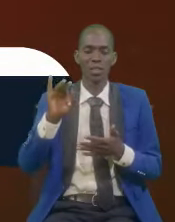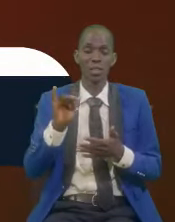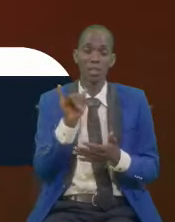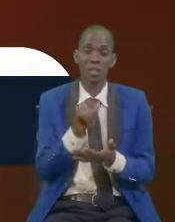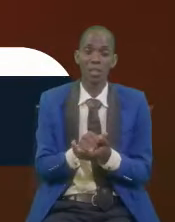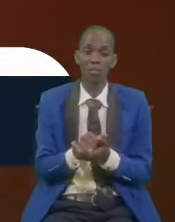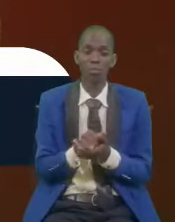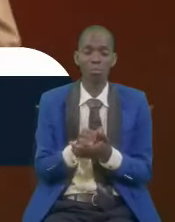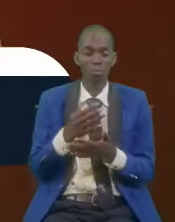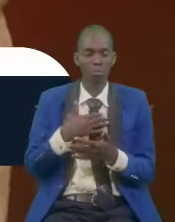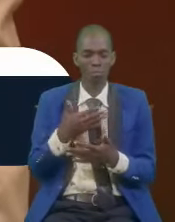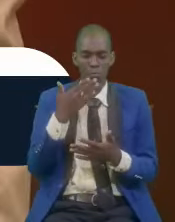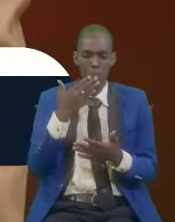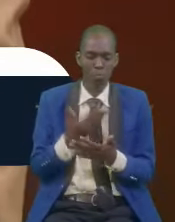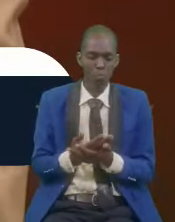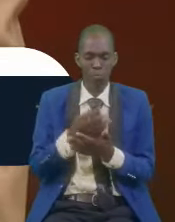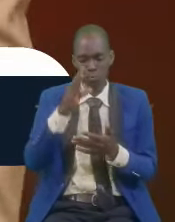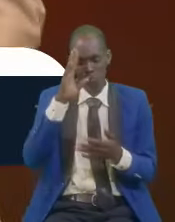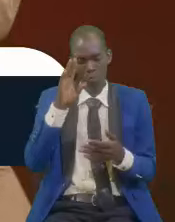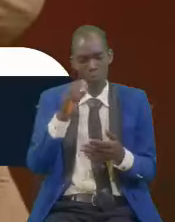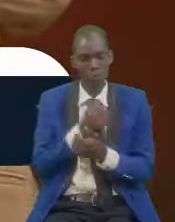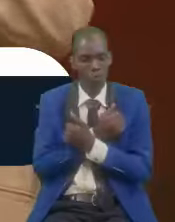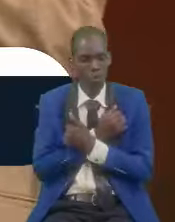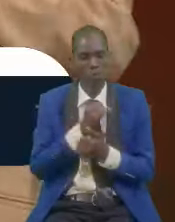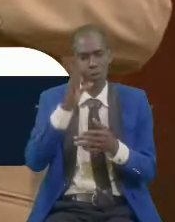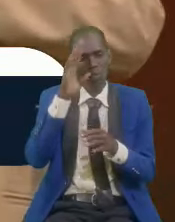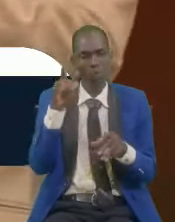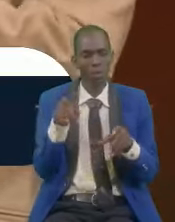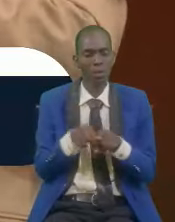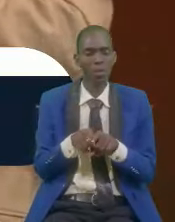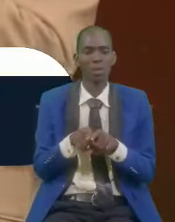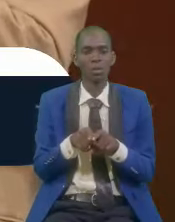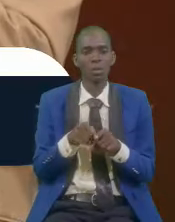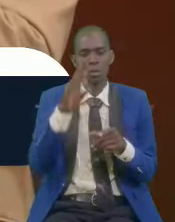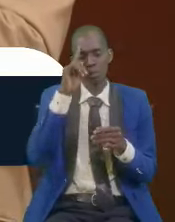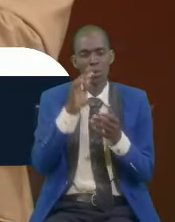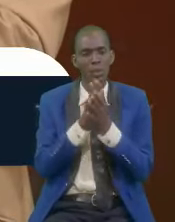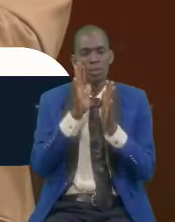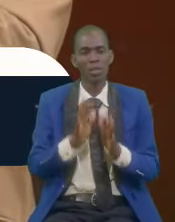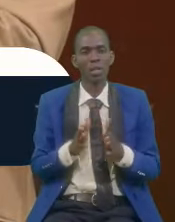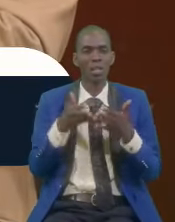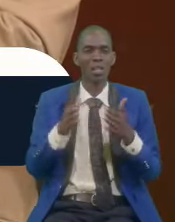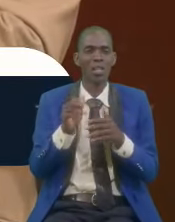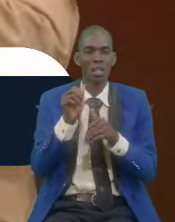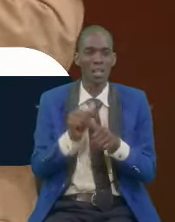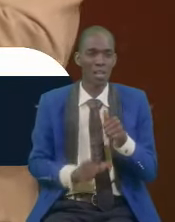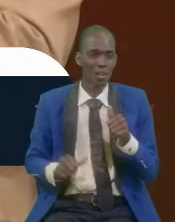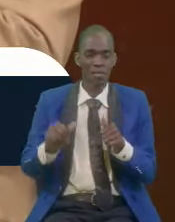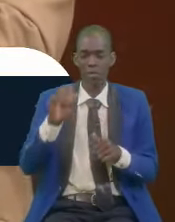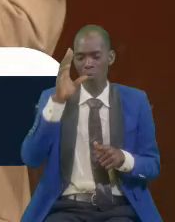Wherefore, my beloved brethren, let every man,